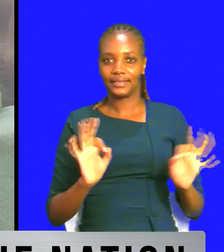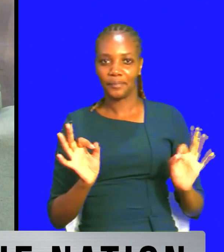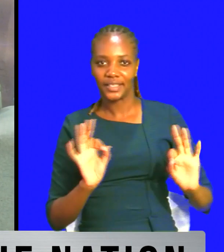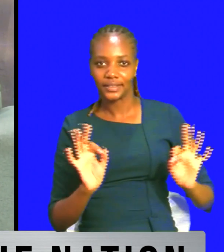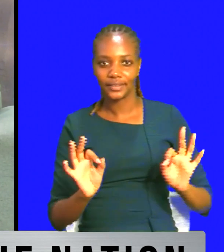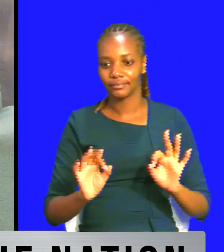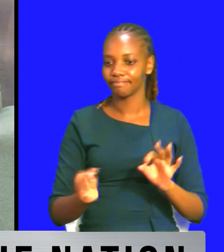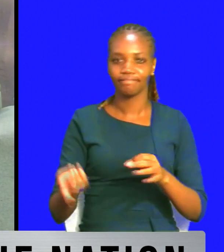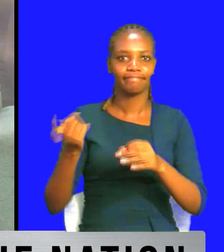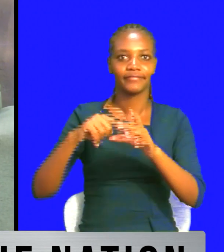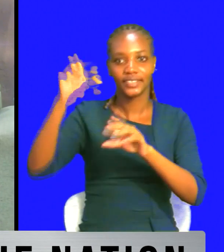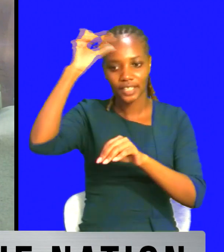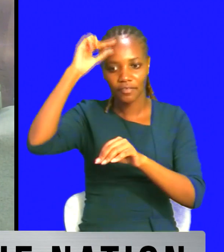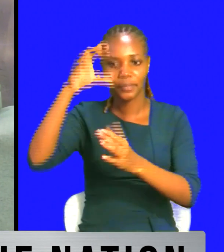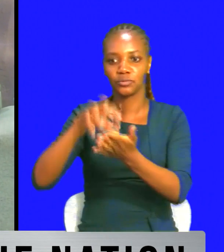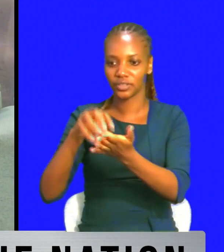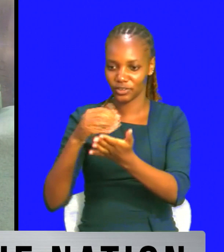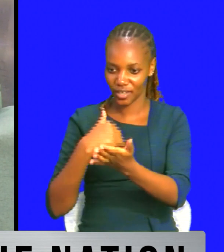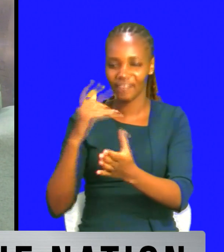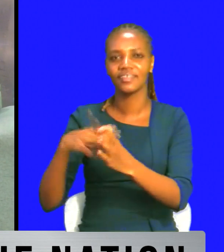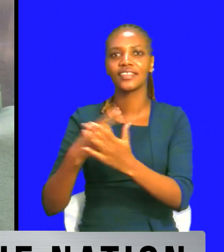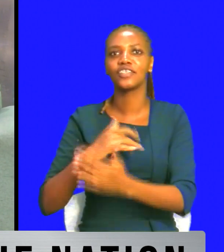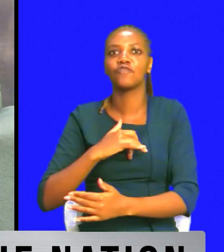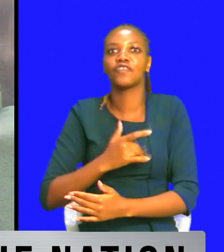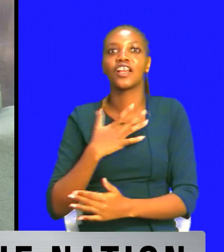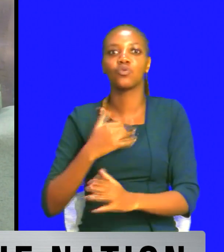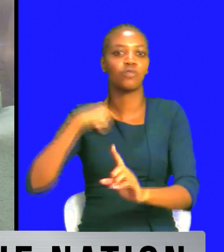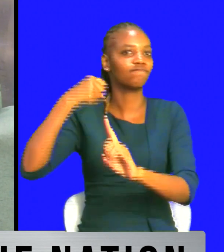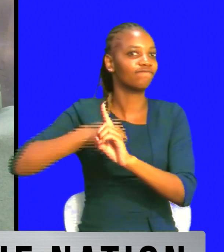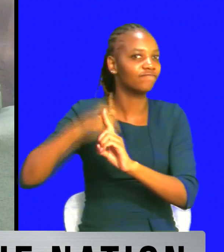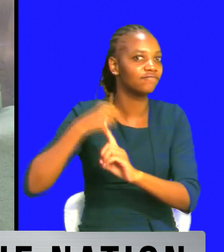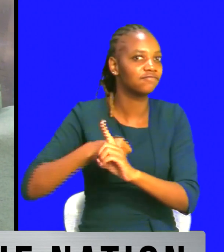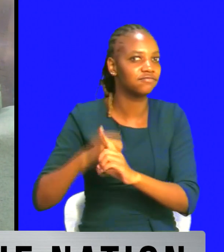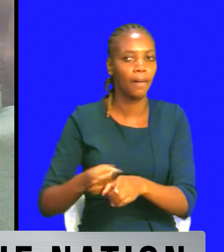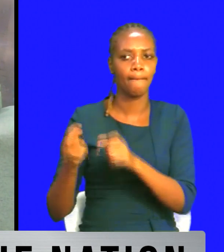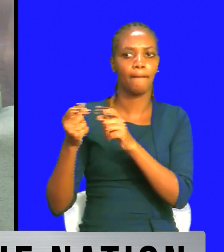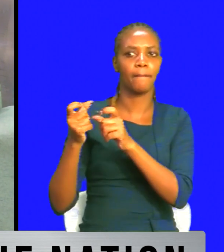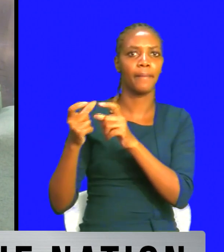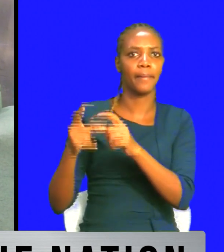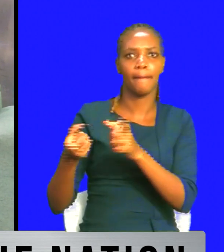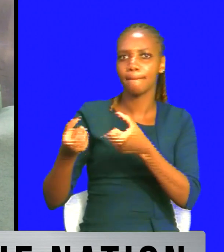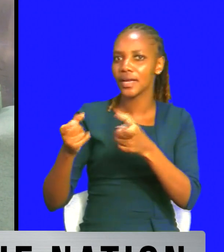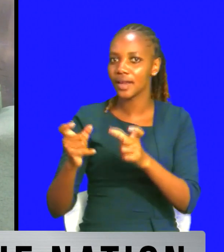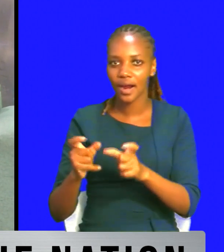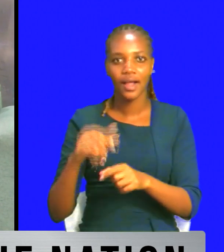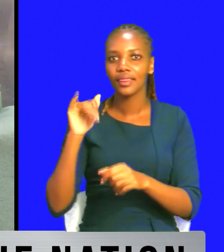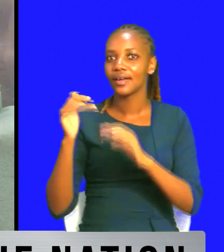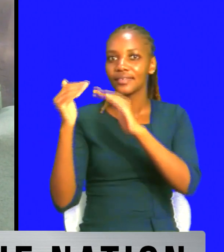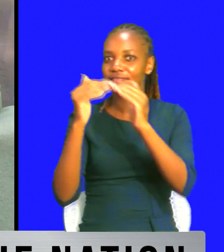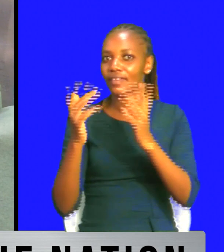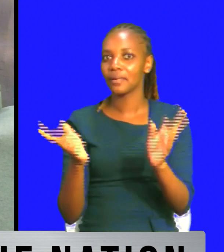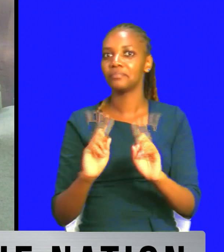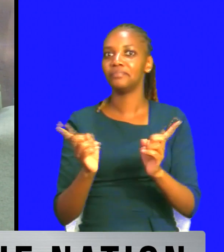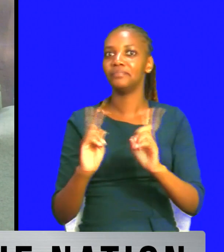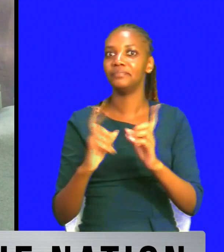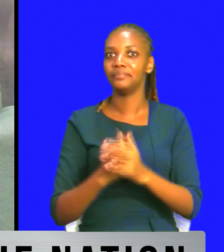get government, you're already in position, Right. and then you feel that you want to fight media. It's not fair for anybody who is in government to feel that they have to